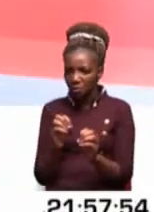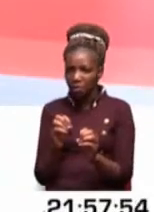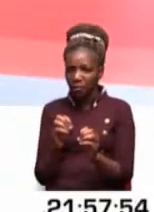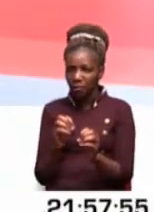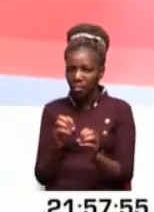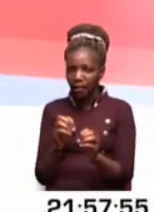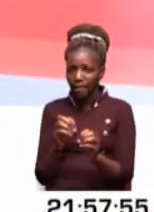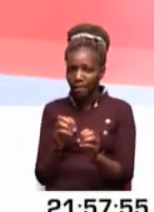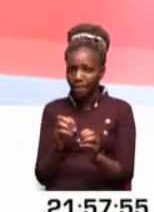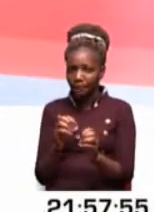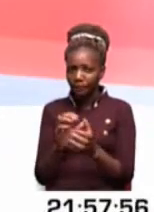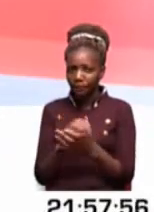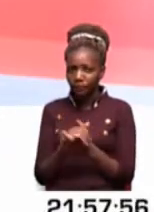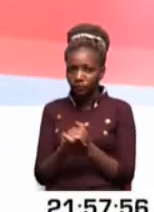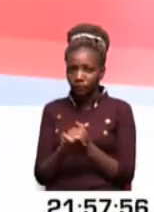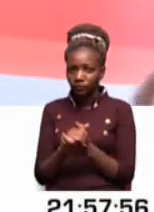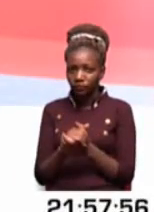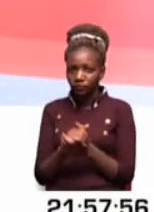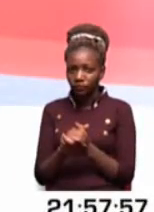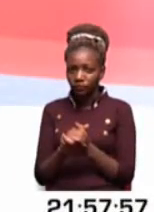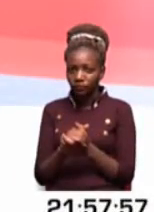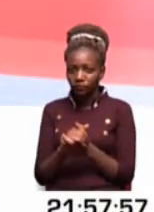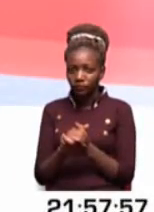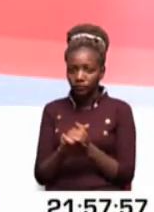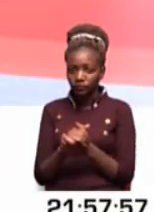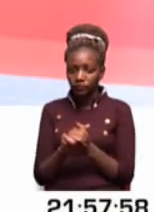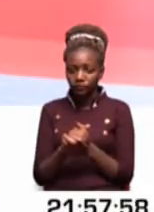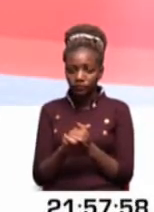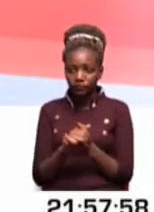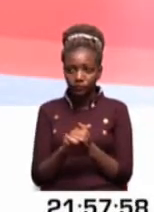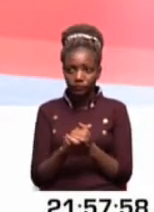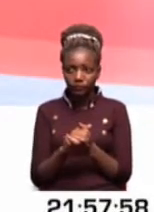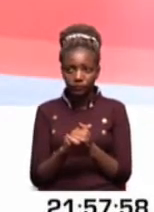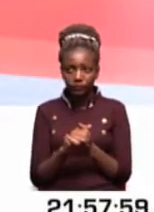put together and you are told that you are threatened. But now the